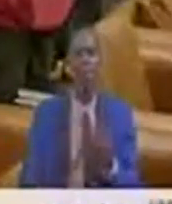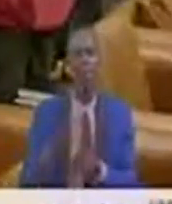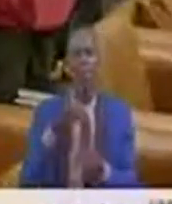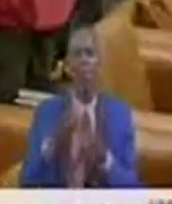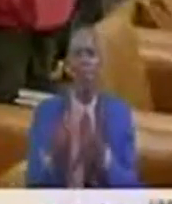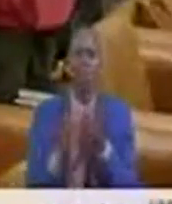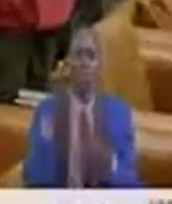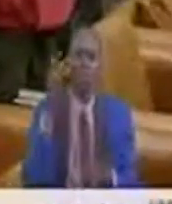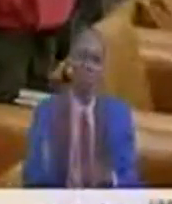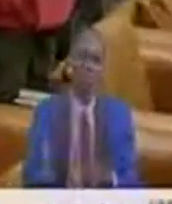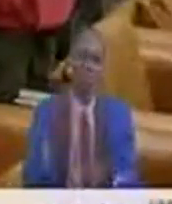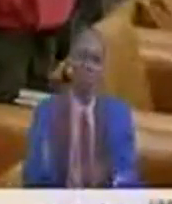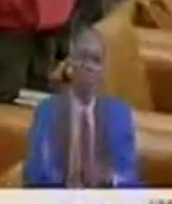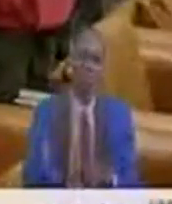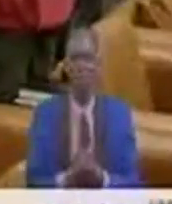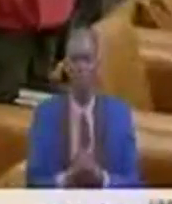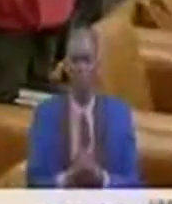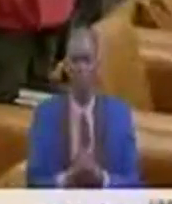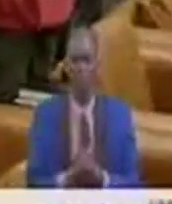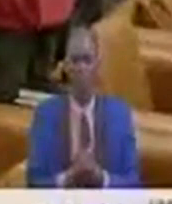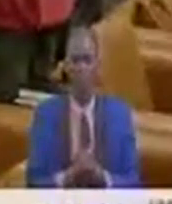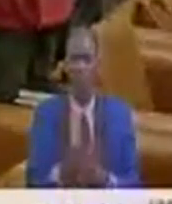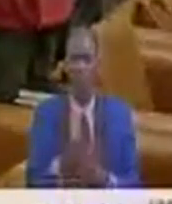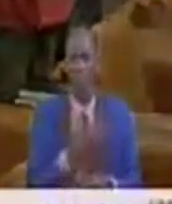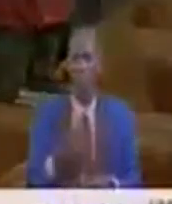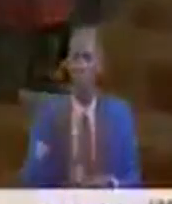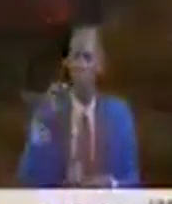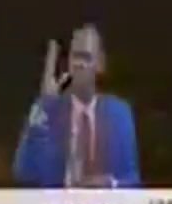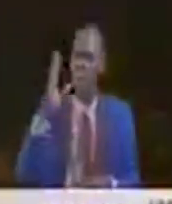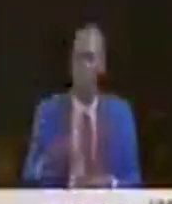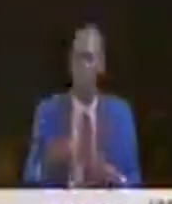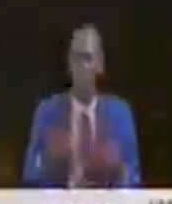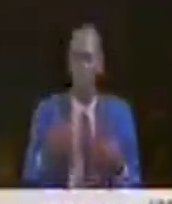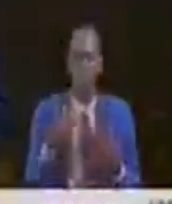name. And the pastors have become so